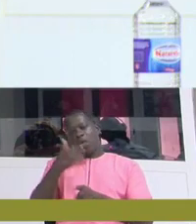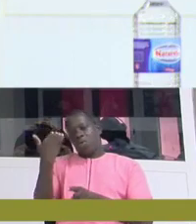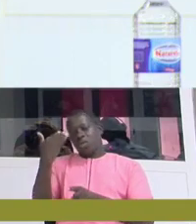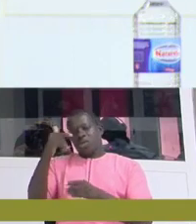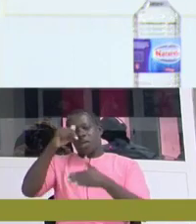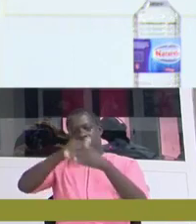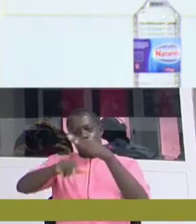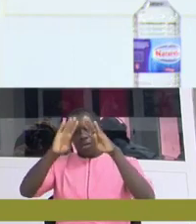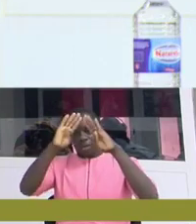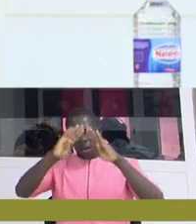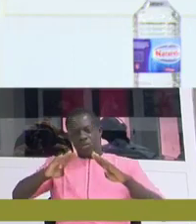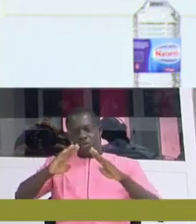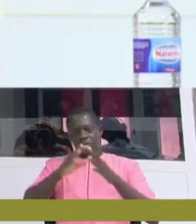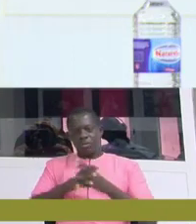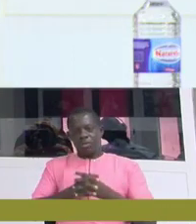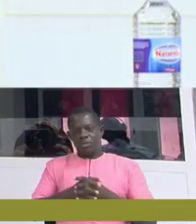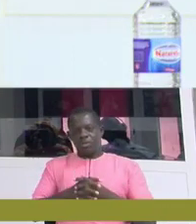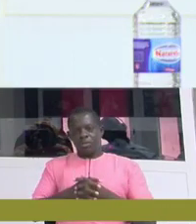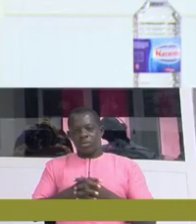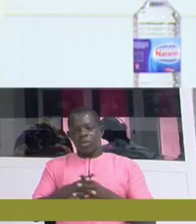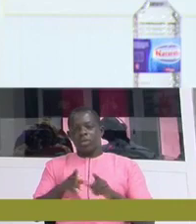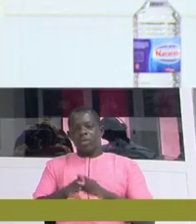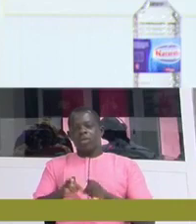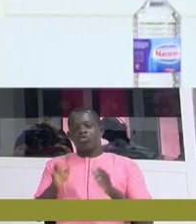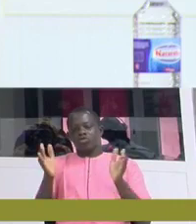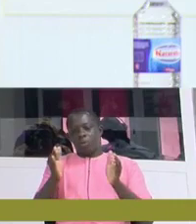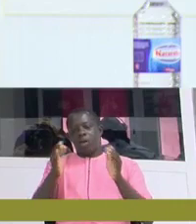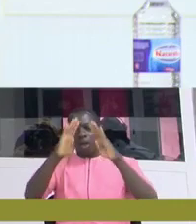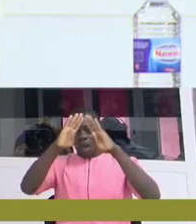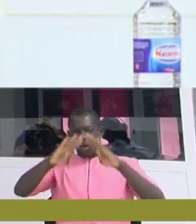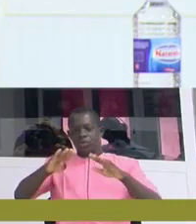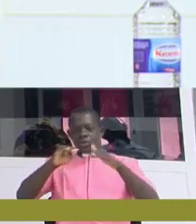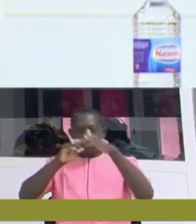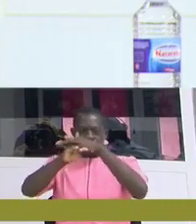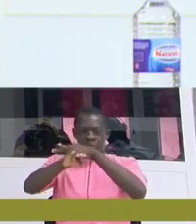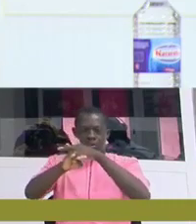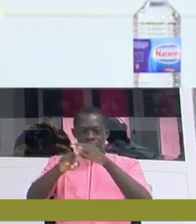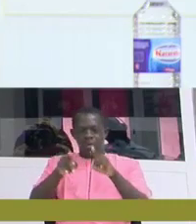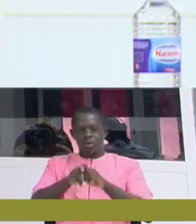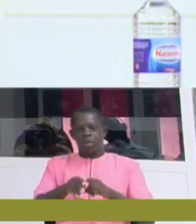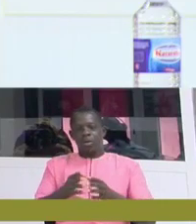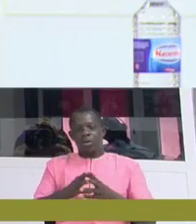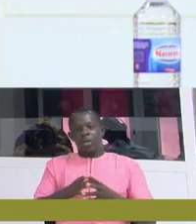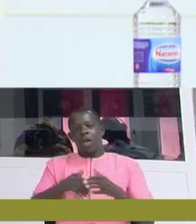the room. The small room that I was kept in,